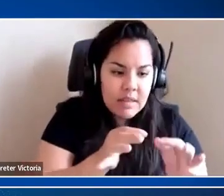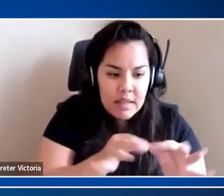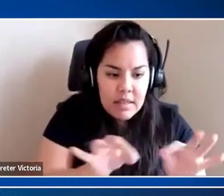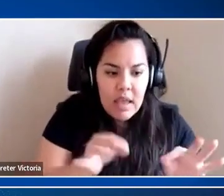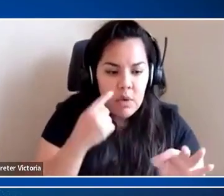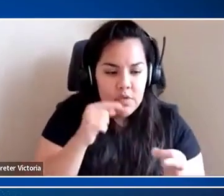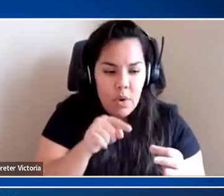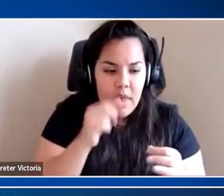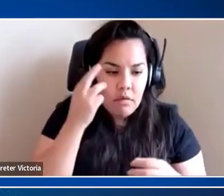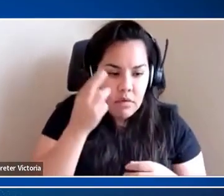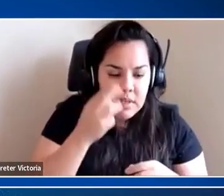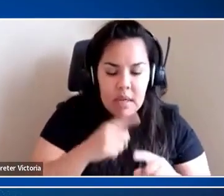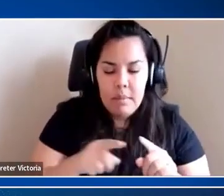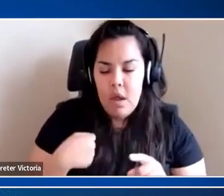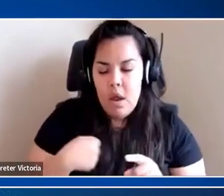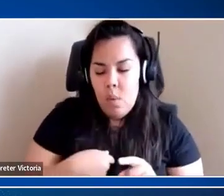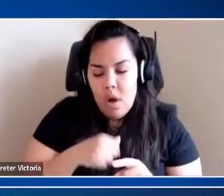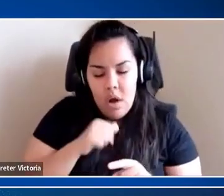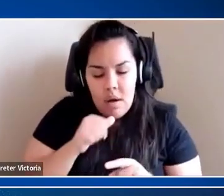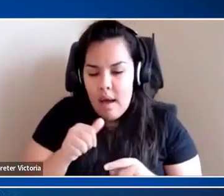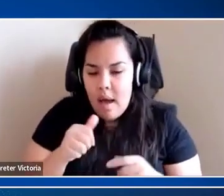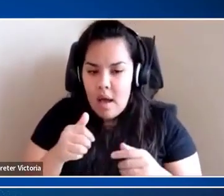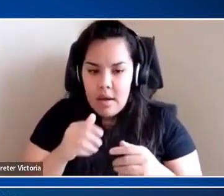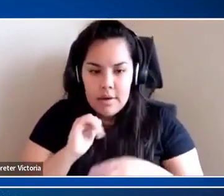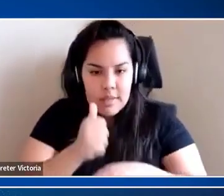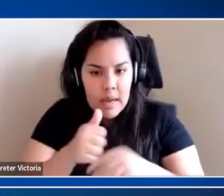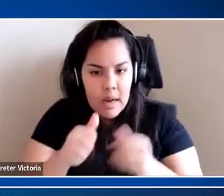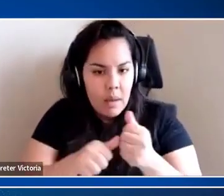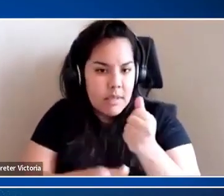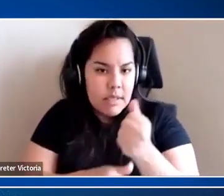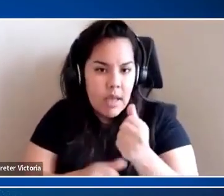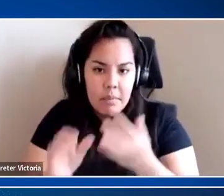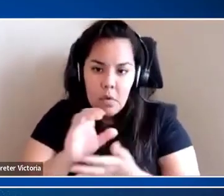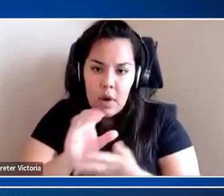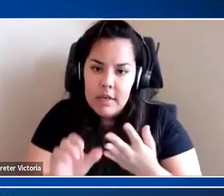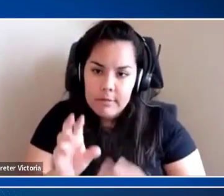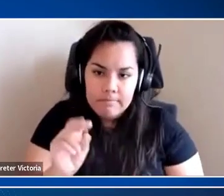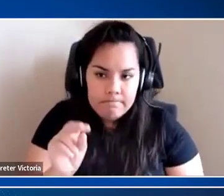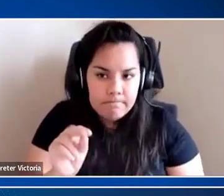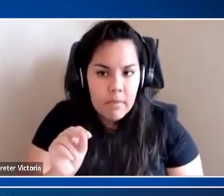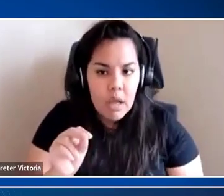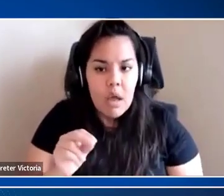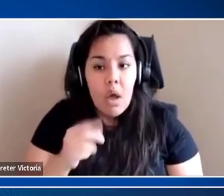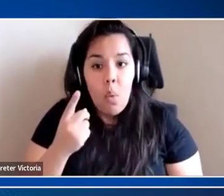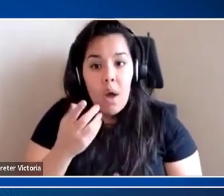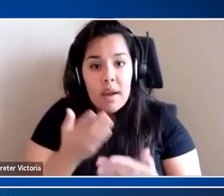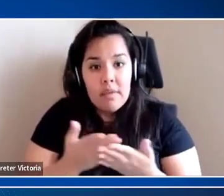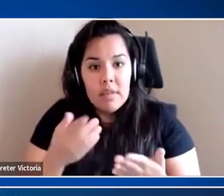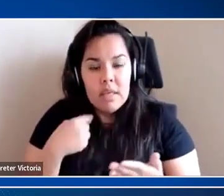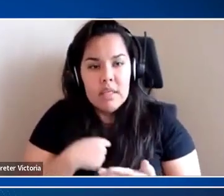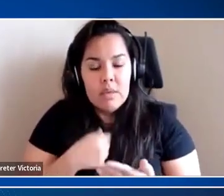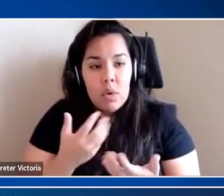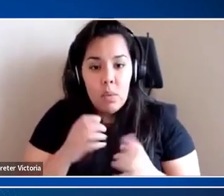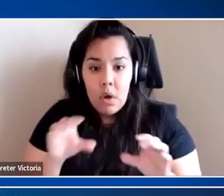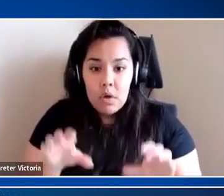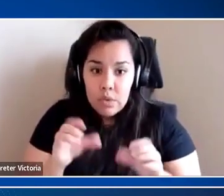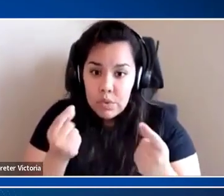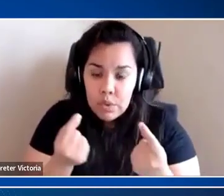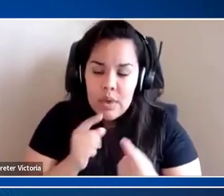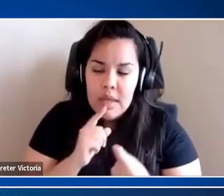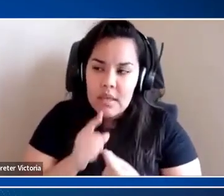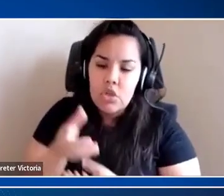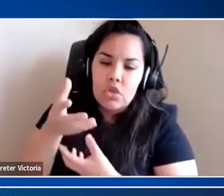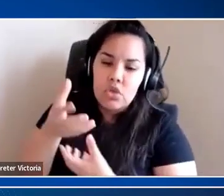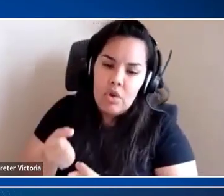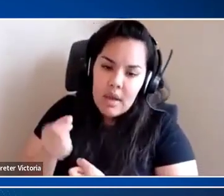into sub-criteria because one of the things that we want to do is trust reviewers and recognize the